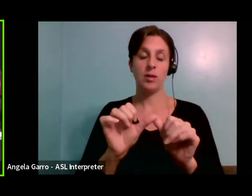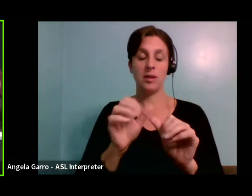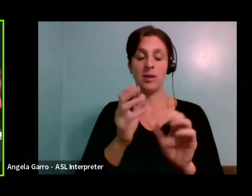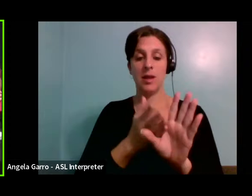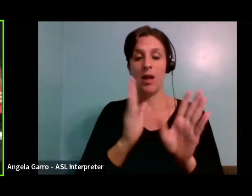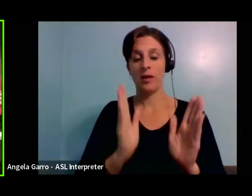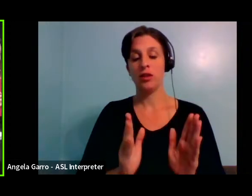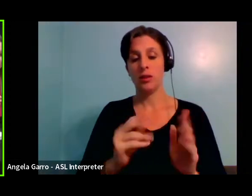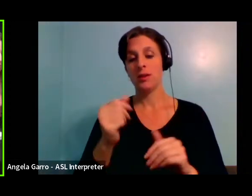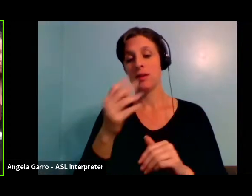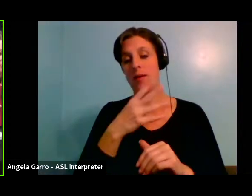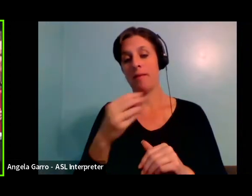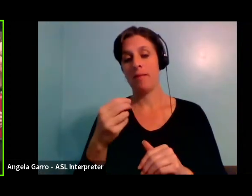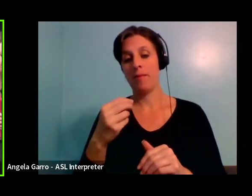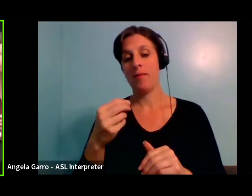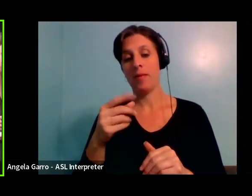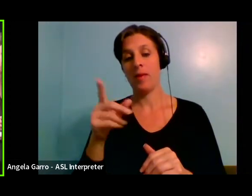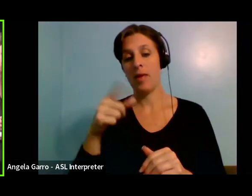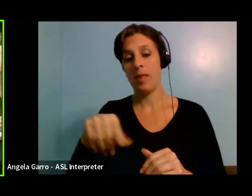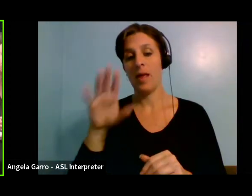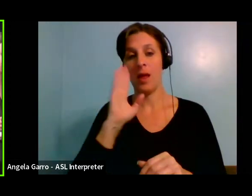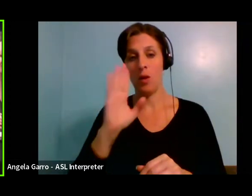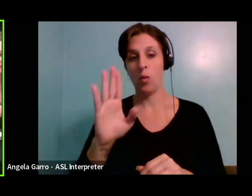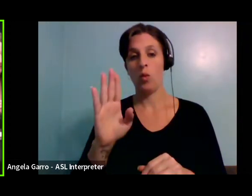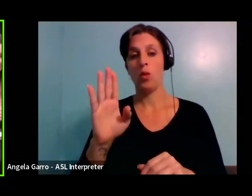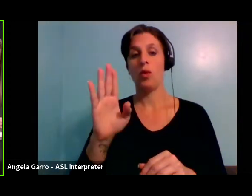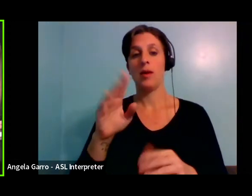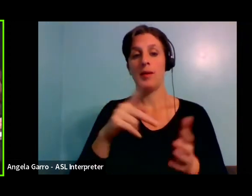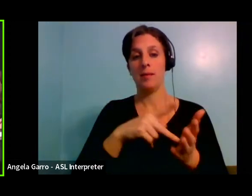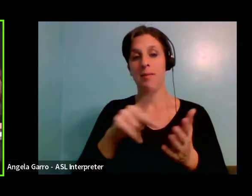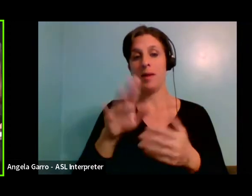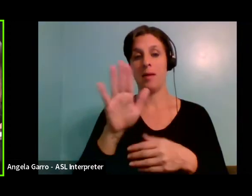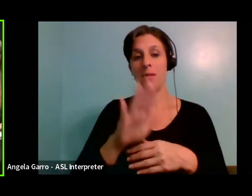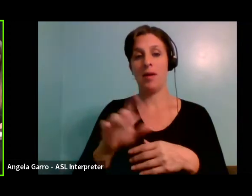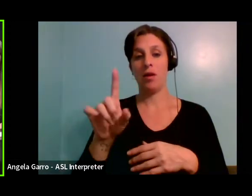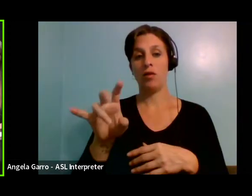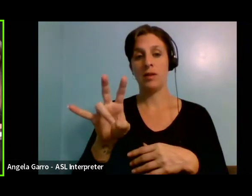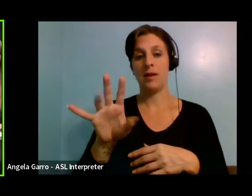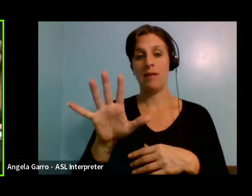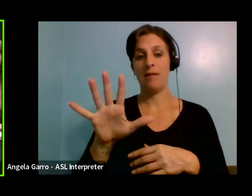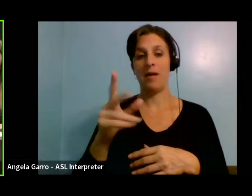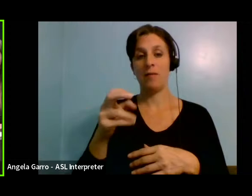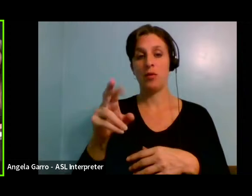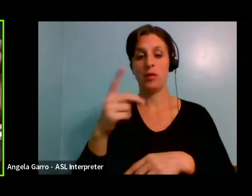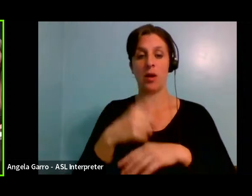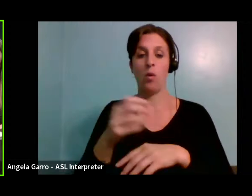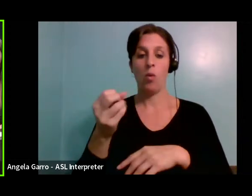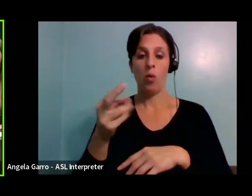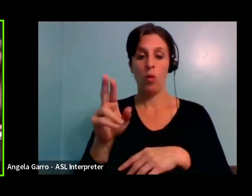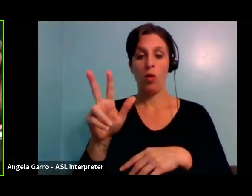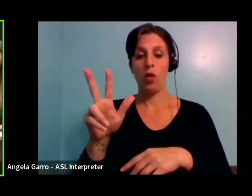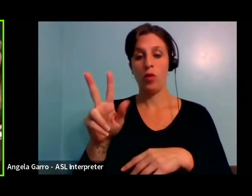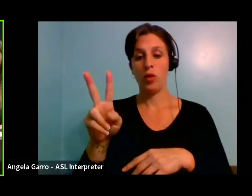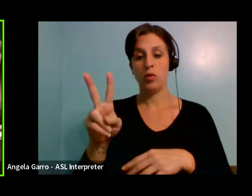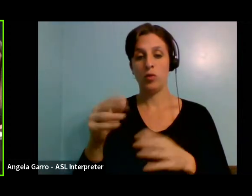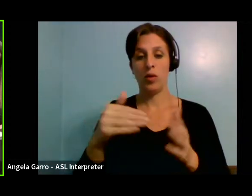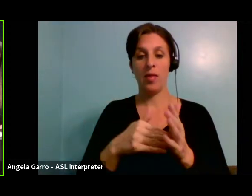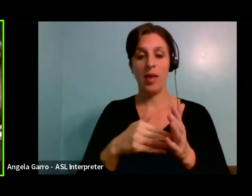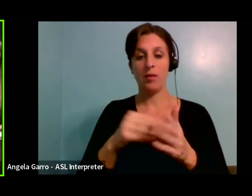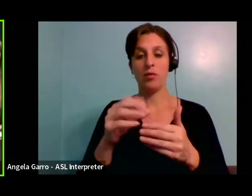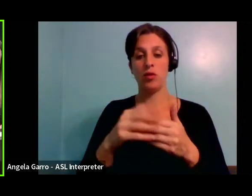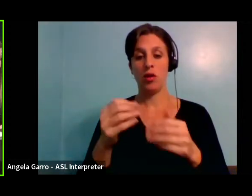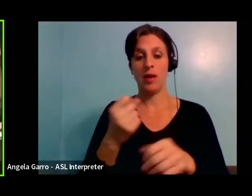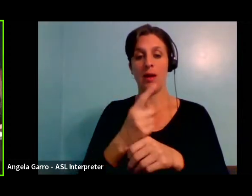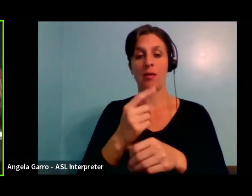and they would be paid about $175 a day or $32,000 annually. And they would